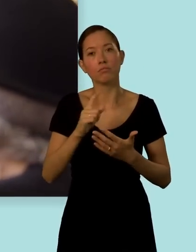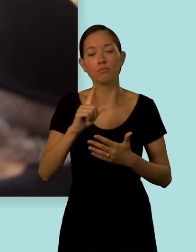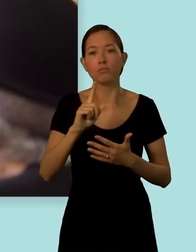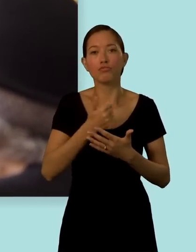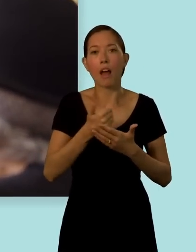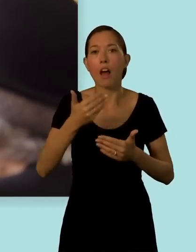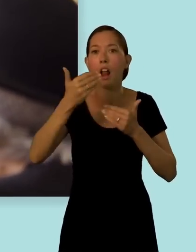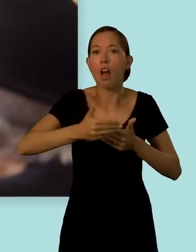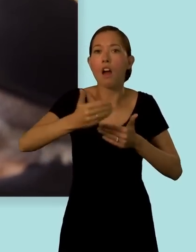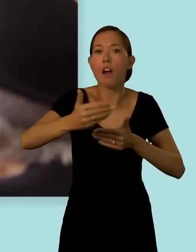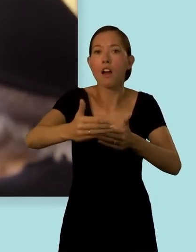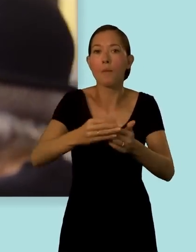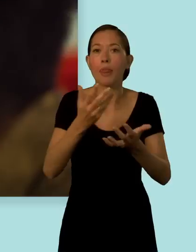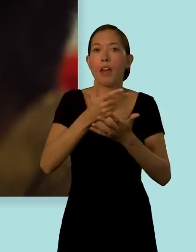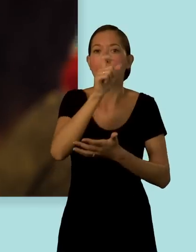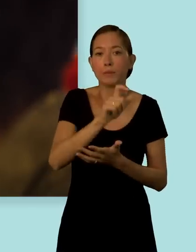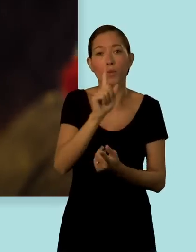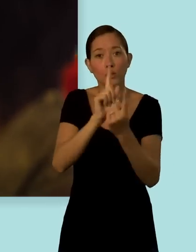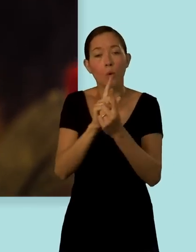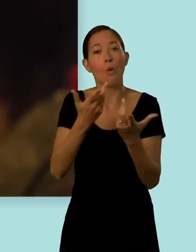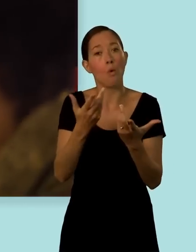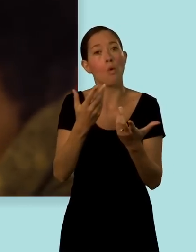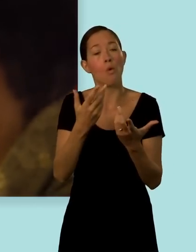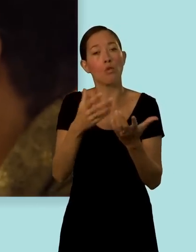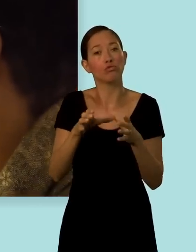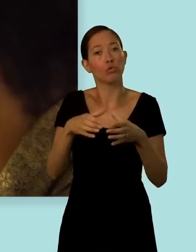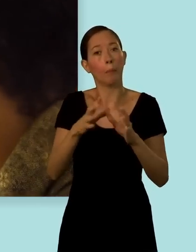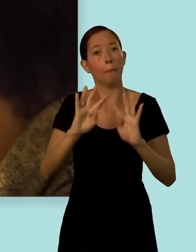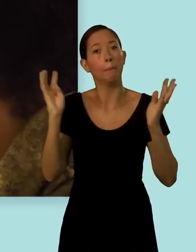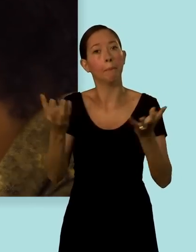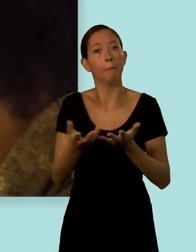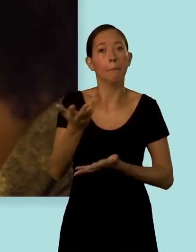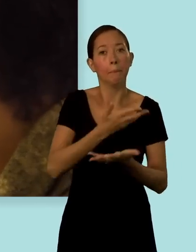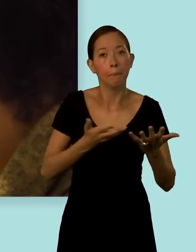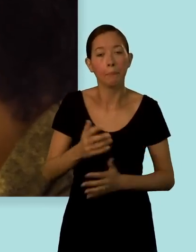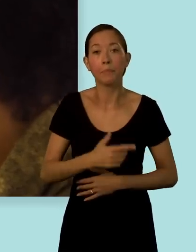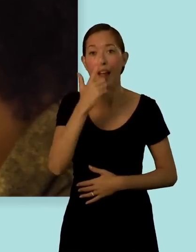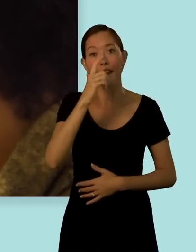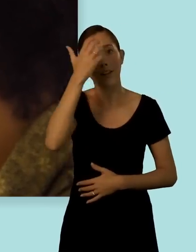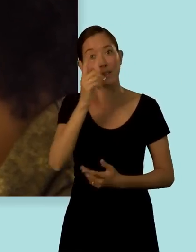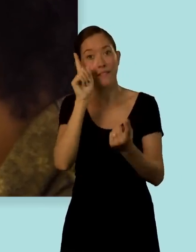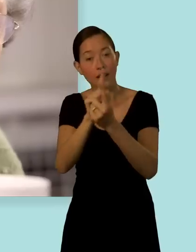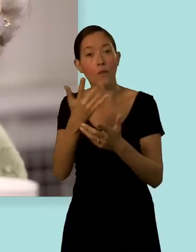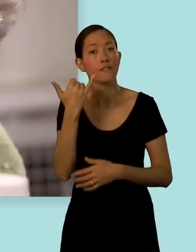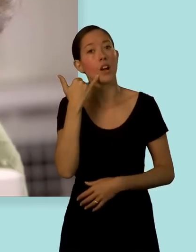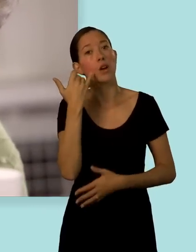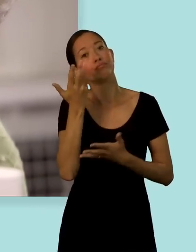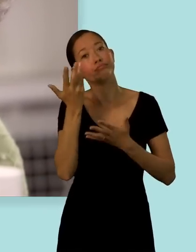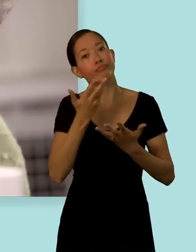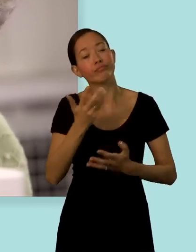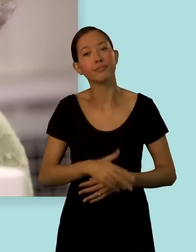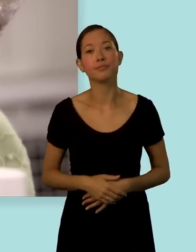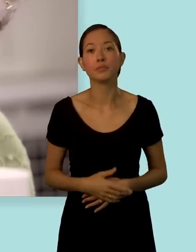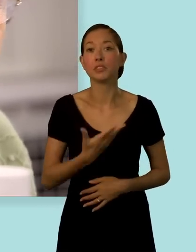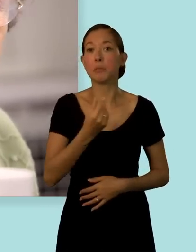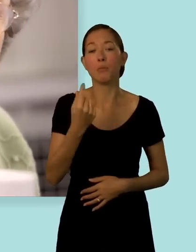with a therapist, either one-to-one or sometimes in a group. They can be face-to-face or over the phone. Some